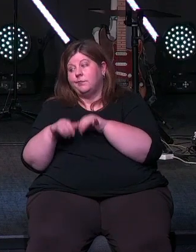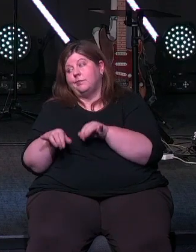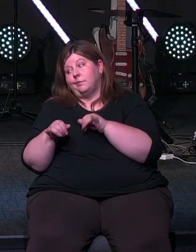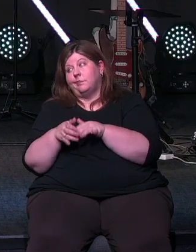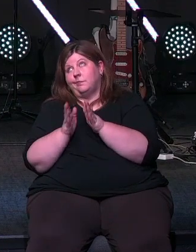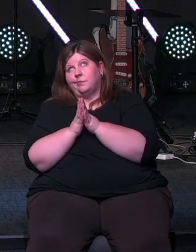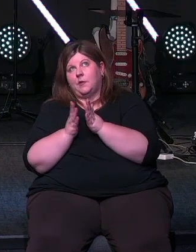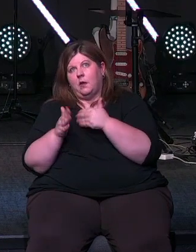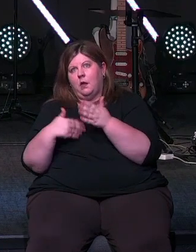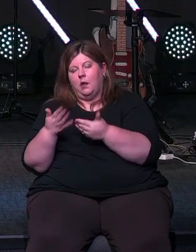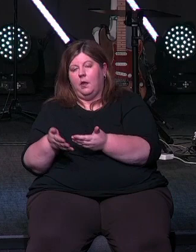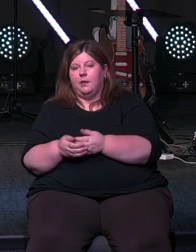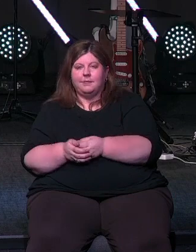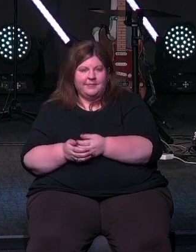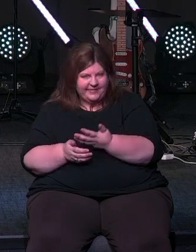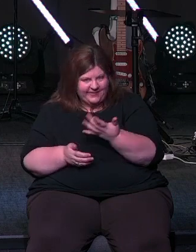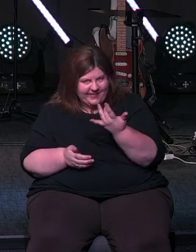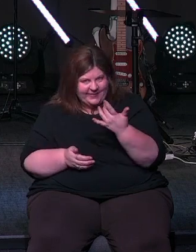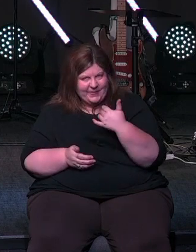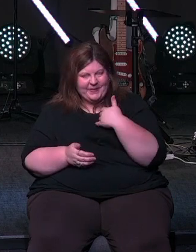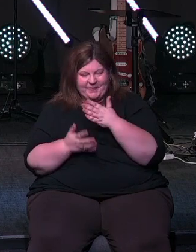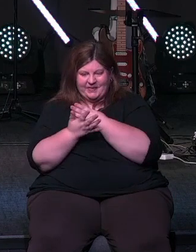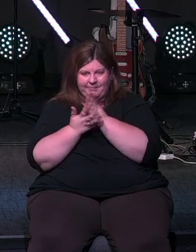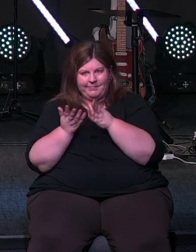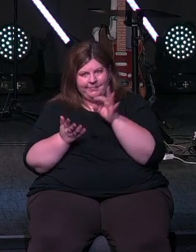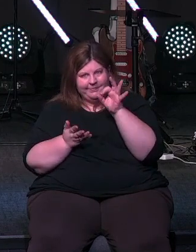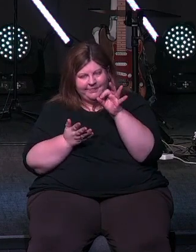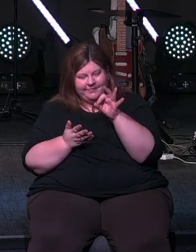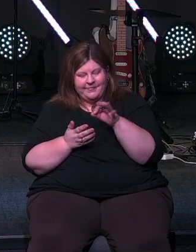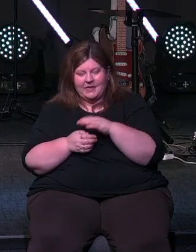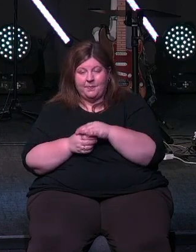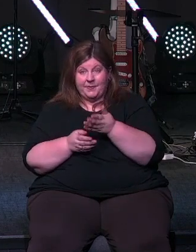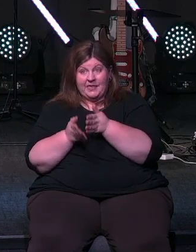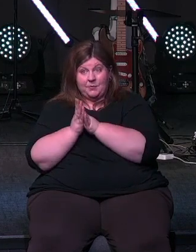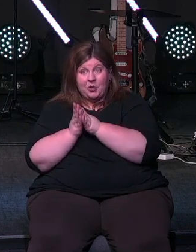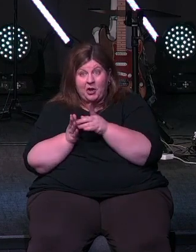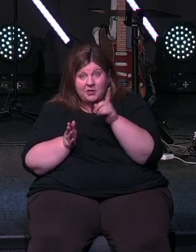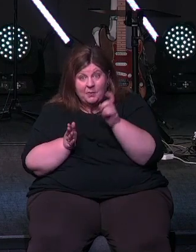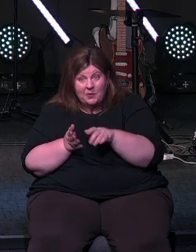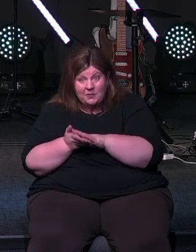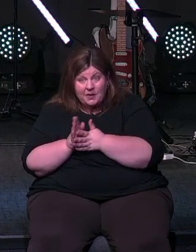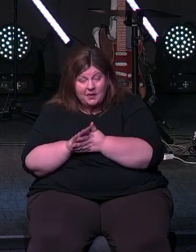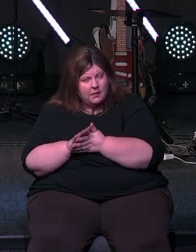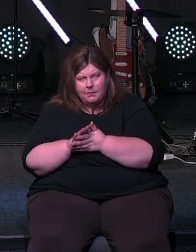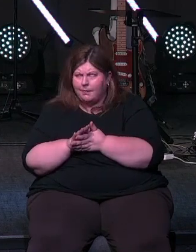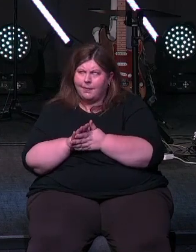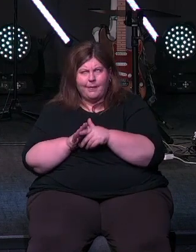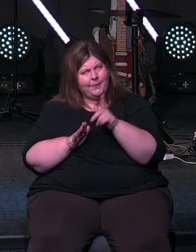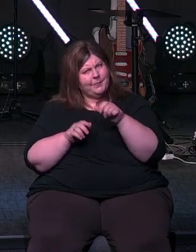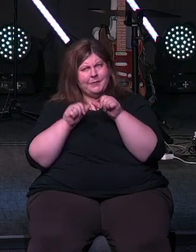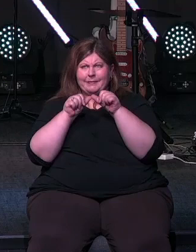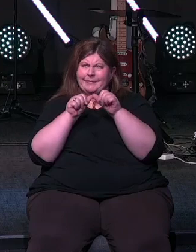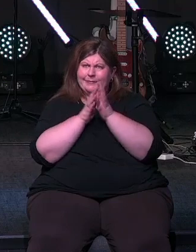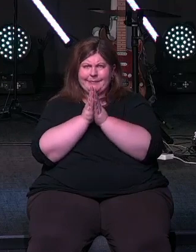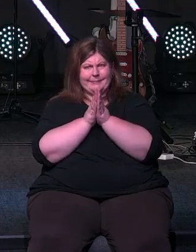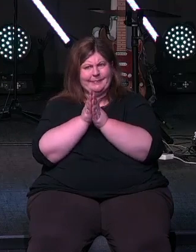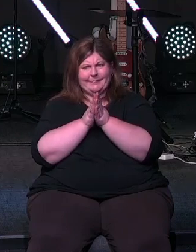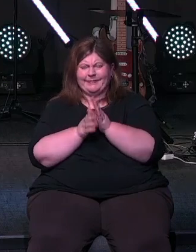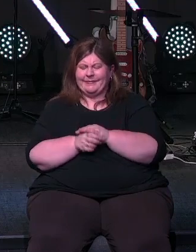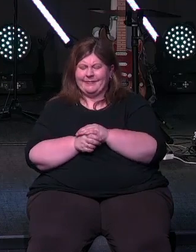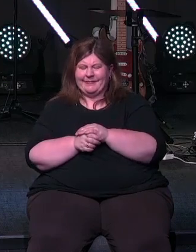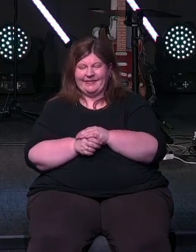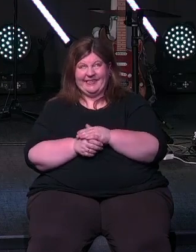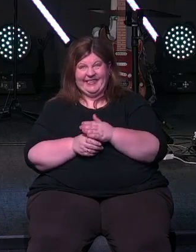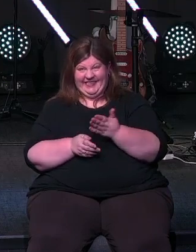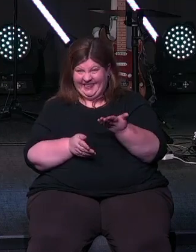Part of it is why we want to jump into this series, because that's not what prayer is meant to be. God's actually given us access